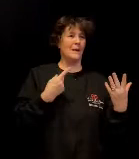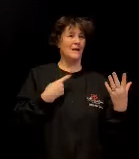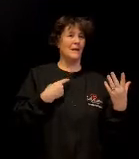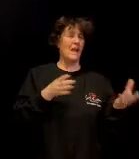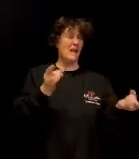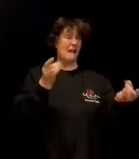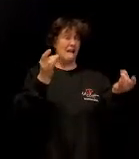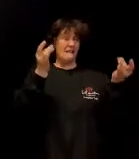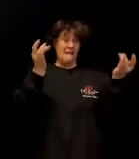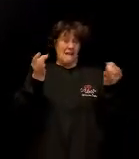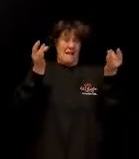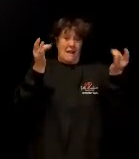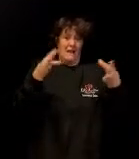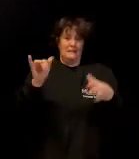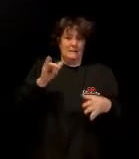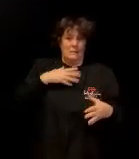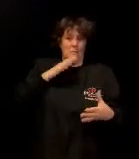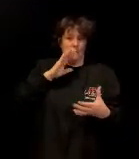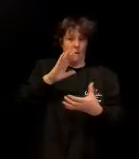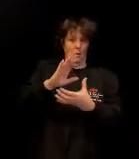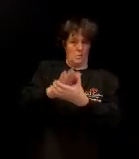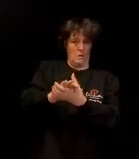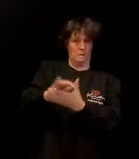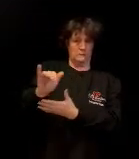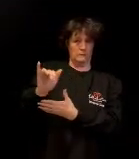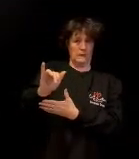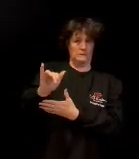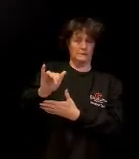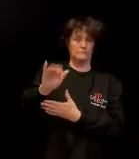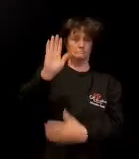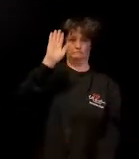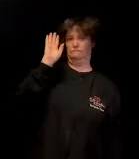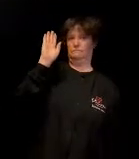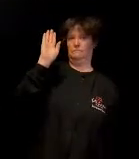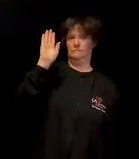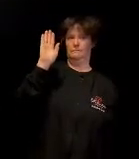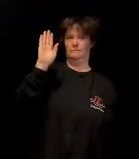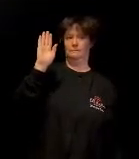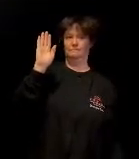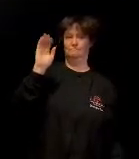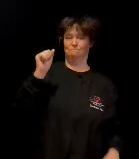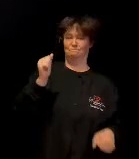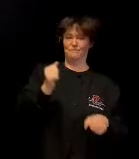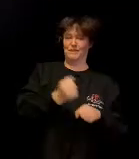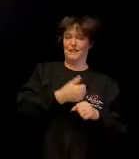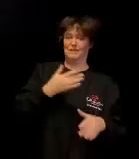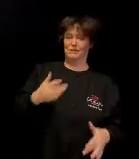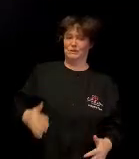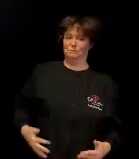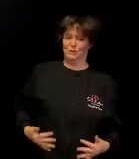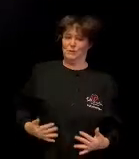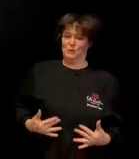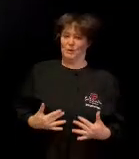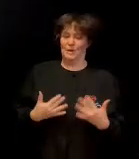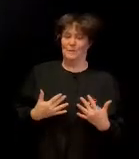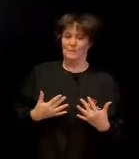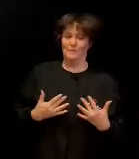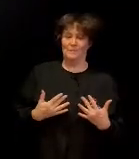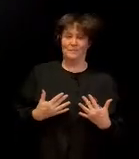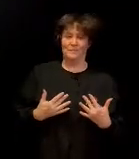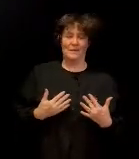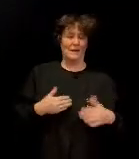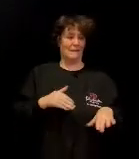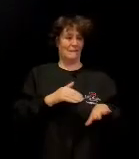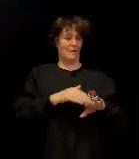absolutely hate it, like my wife back there? Yeah. It gets people stirred up, does it not? At work,